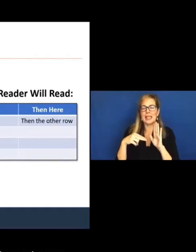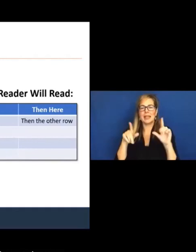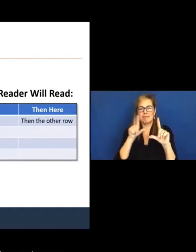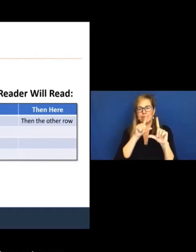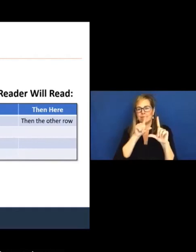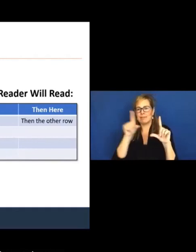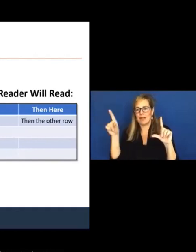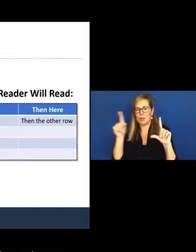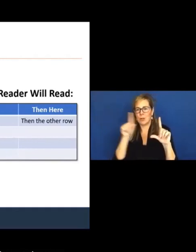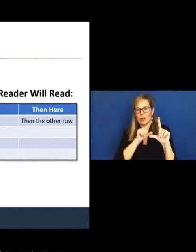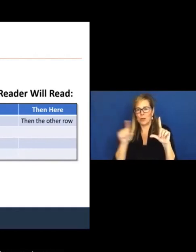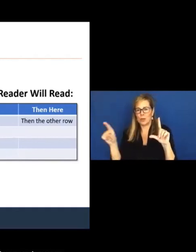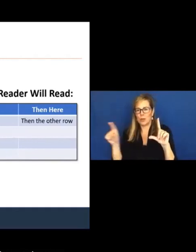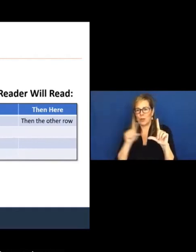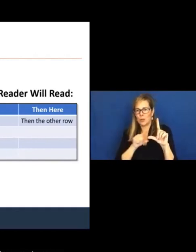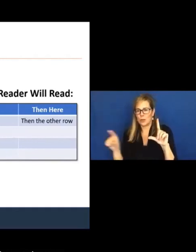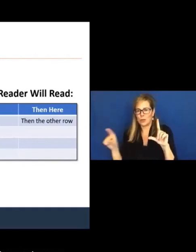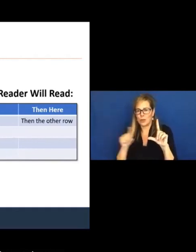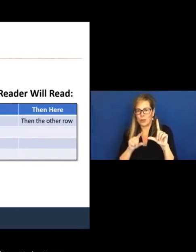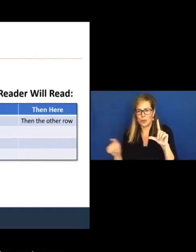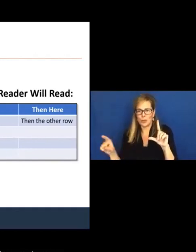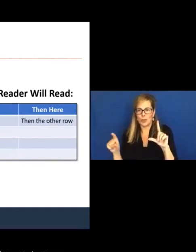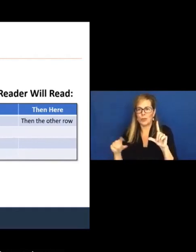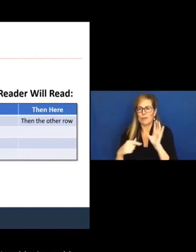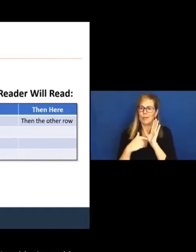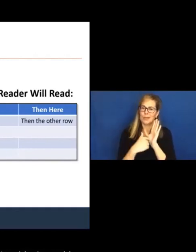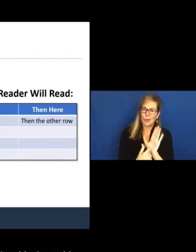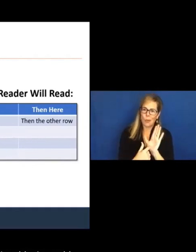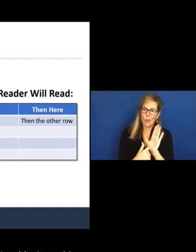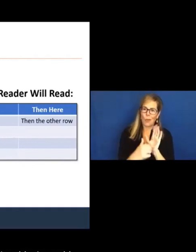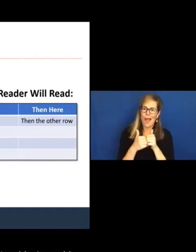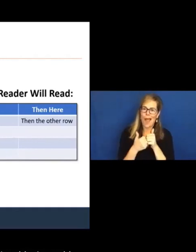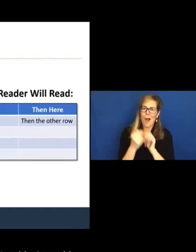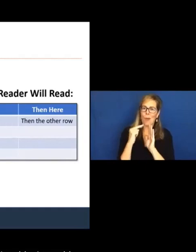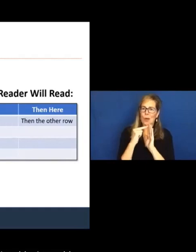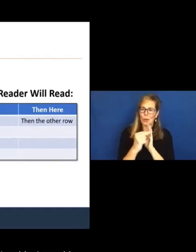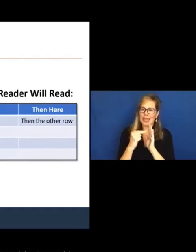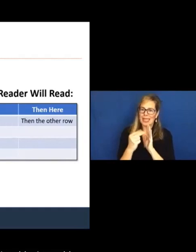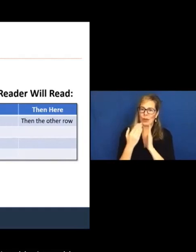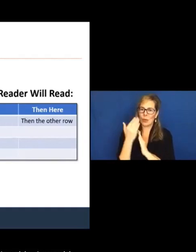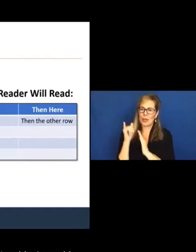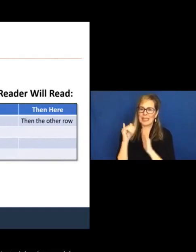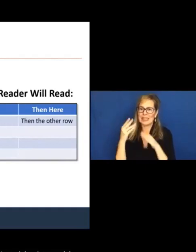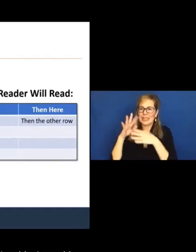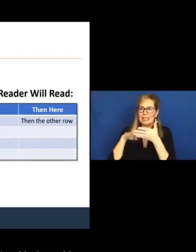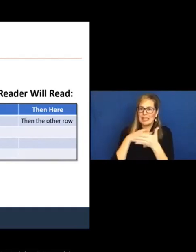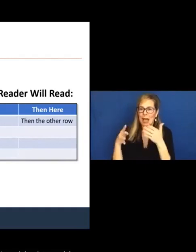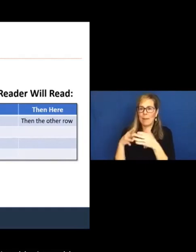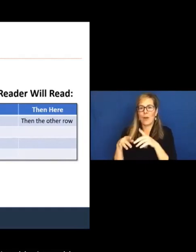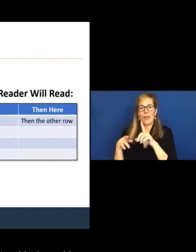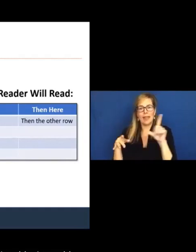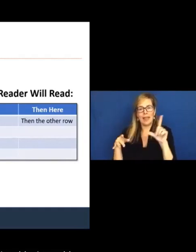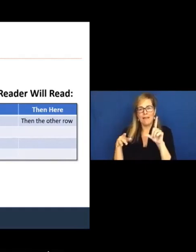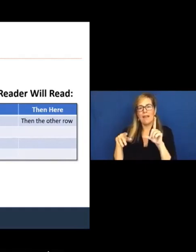And I've provided an example here of how a screen reader would read through this table. It would read on the left-hand side